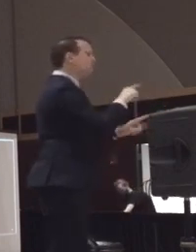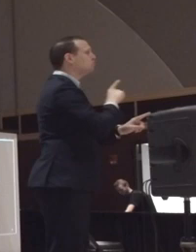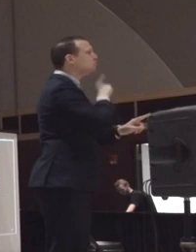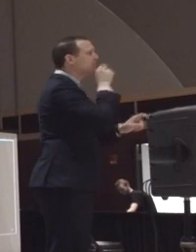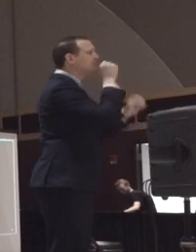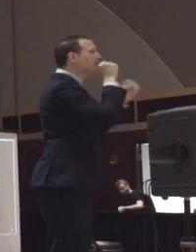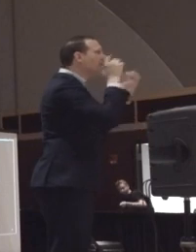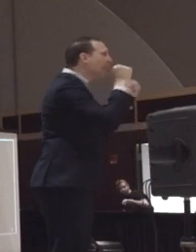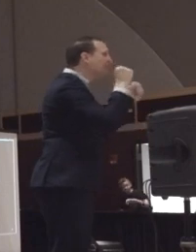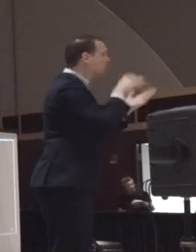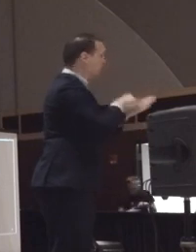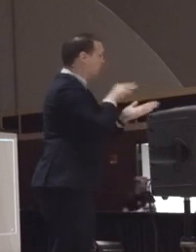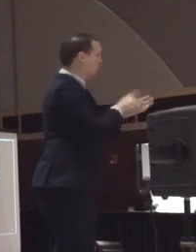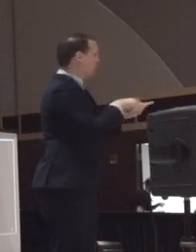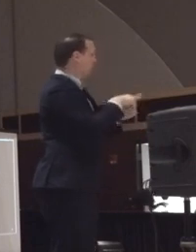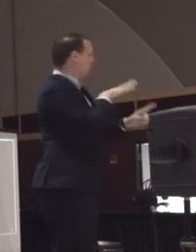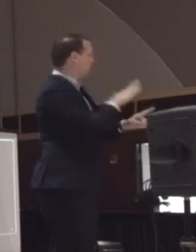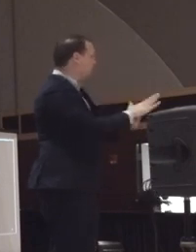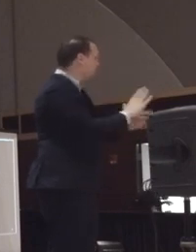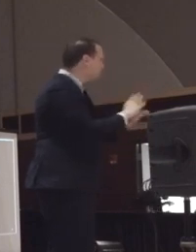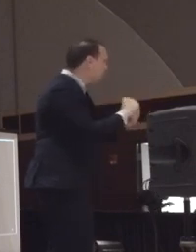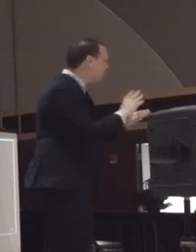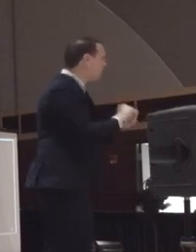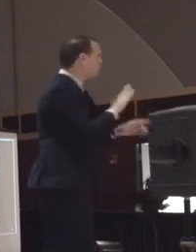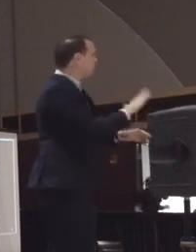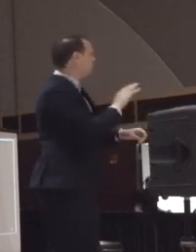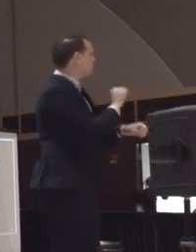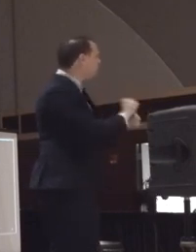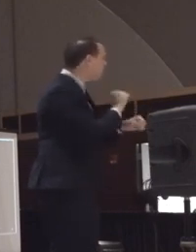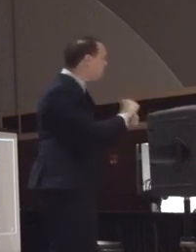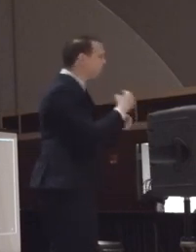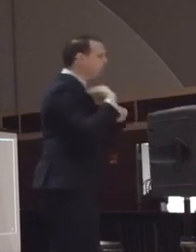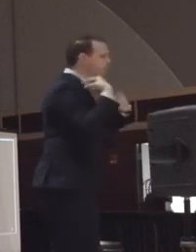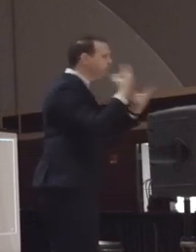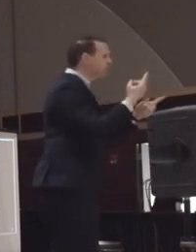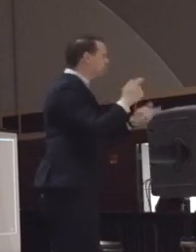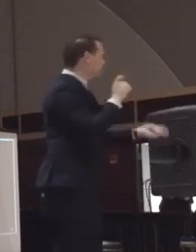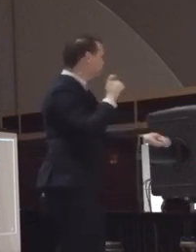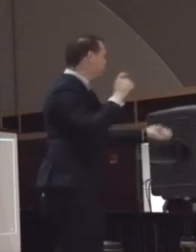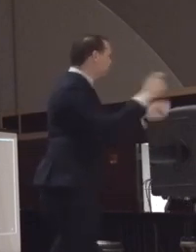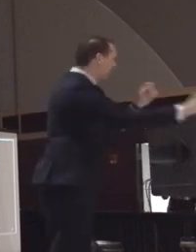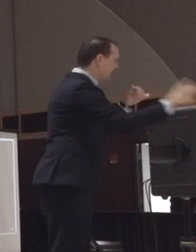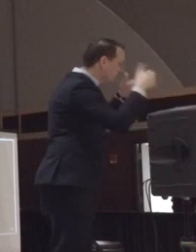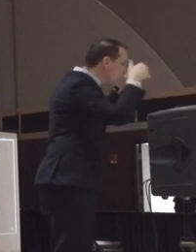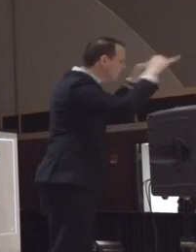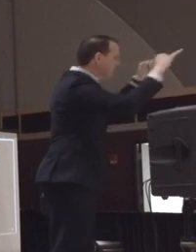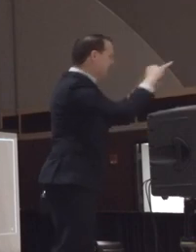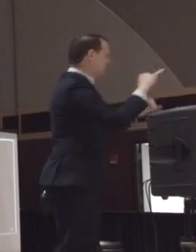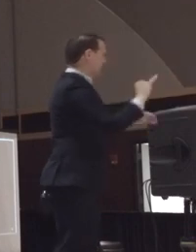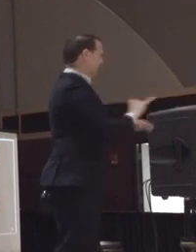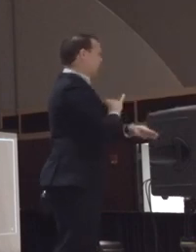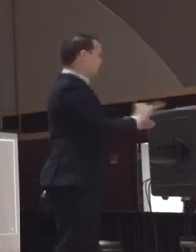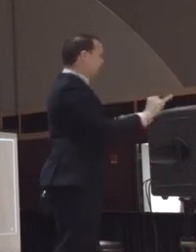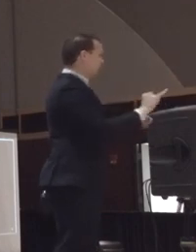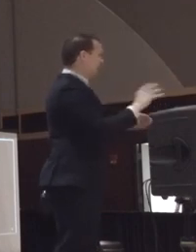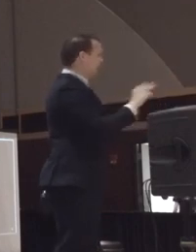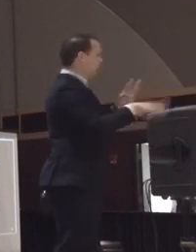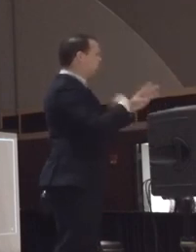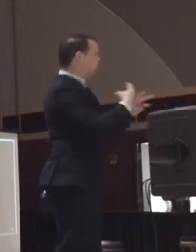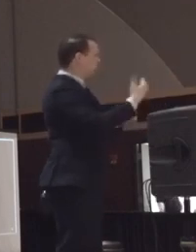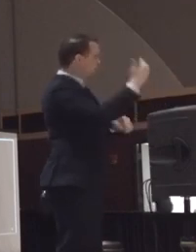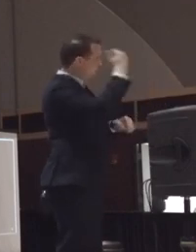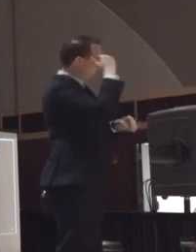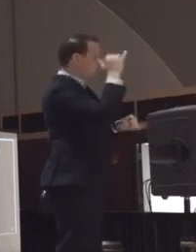It's truly amazing to learn about her story and work that she has done, revolutionizing the cattle industry and being a world-renowned